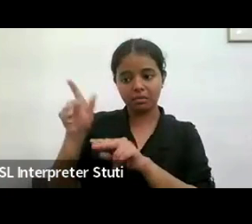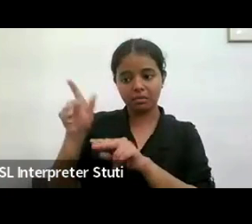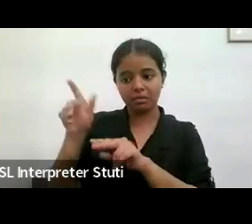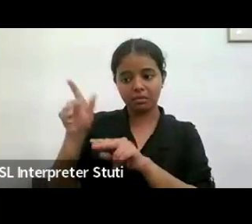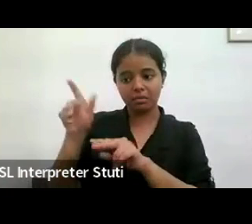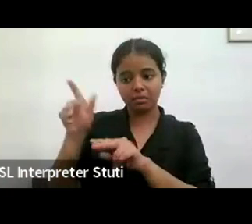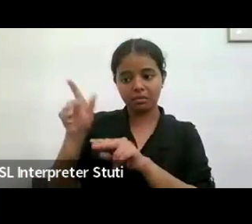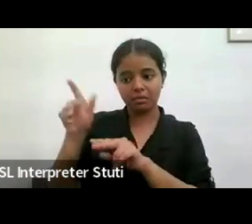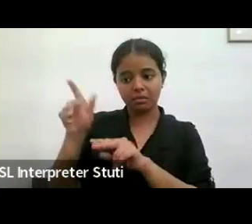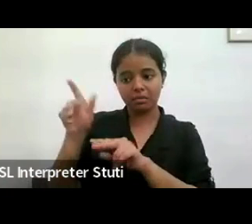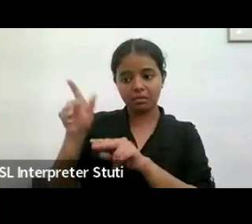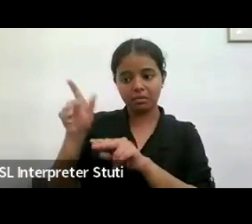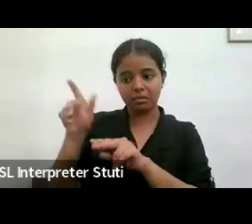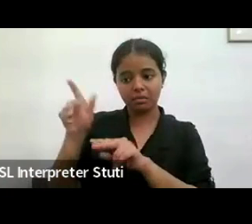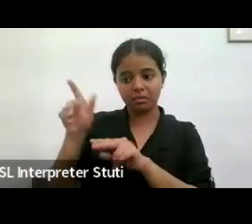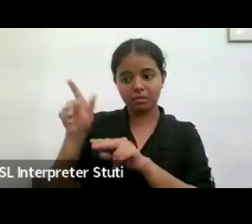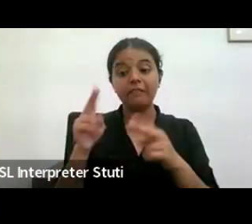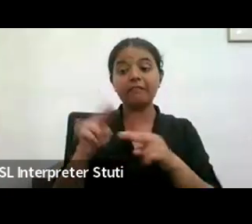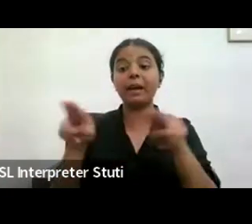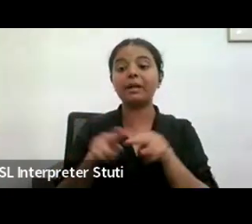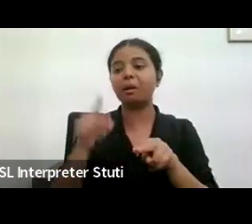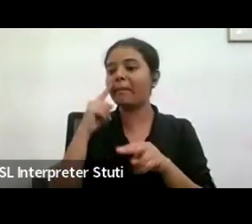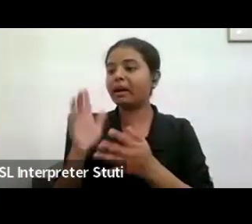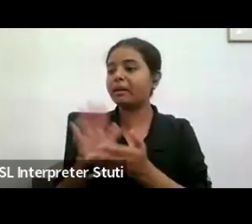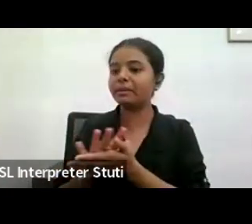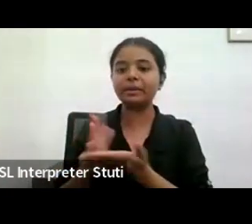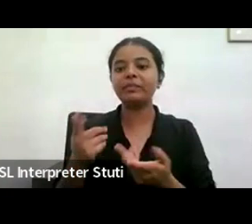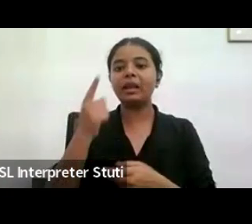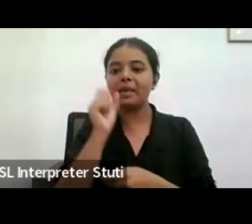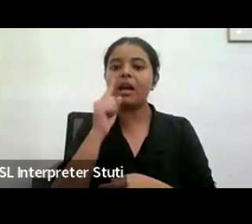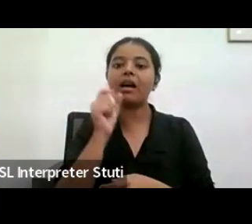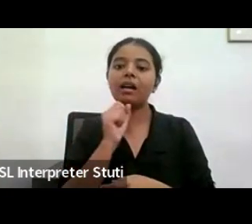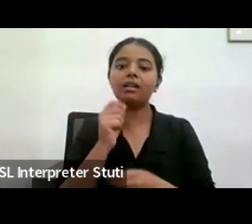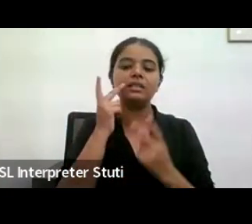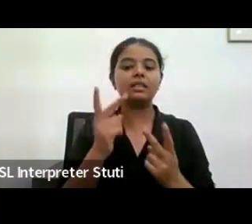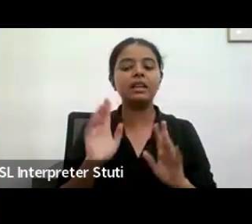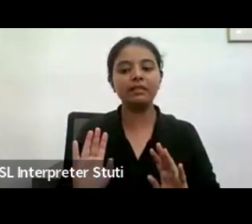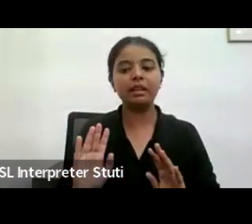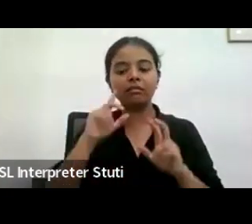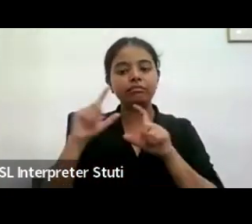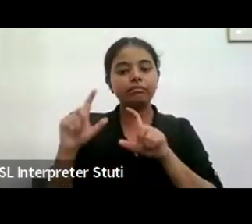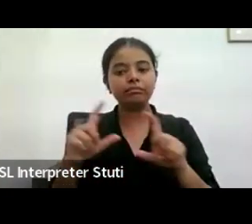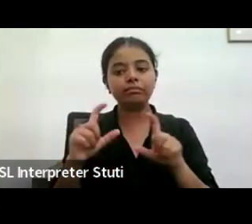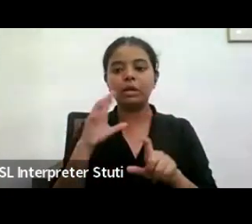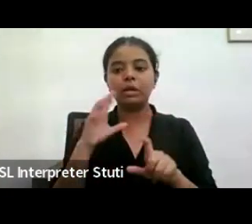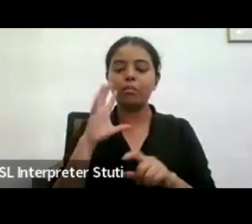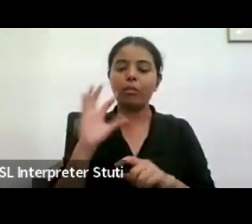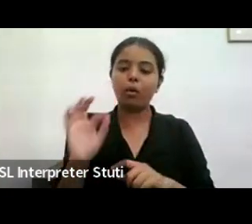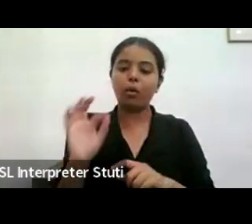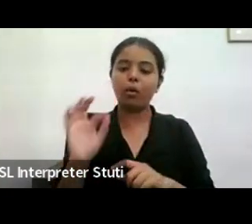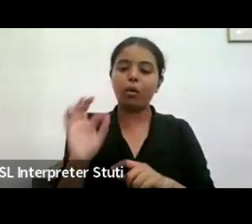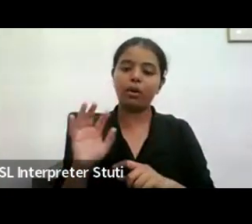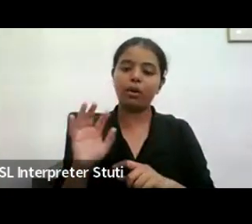families when we talk about children with disabilities. In our work, a lot of grandparents are very, very important, and they take a lot